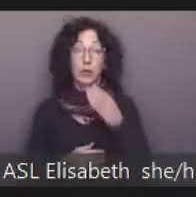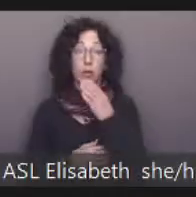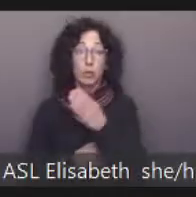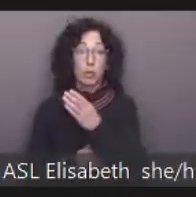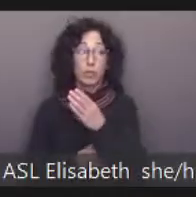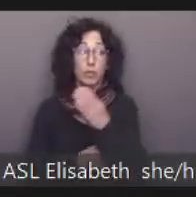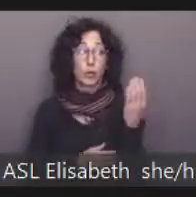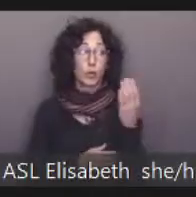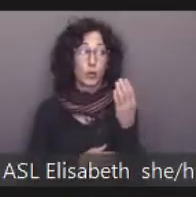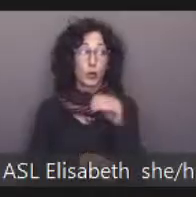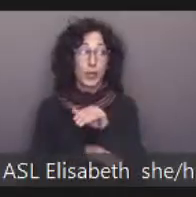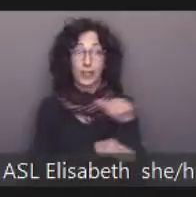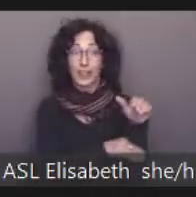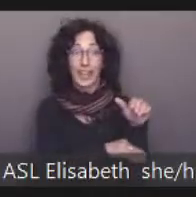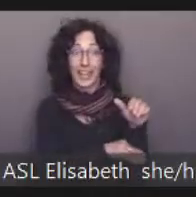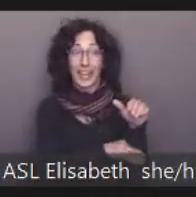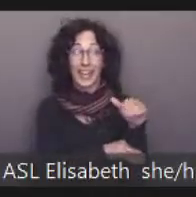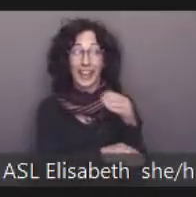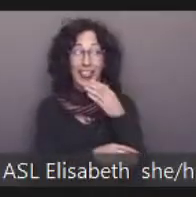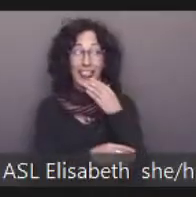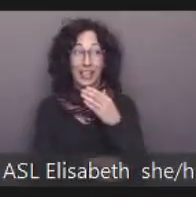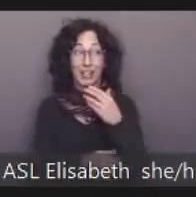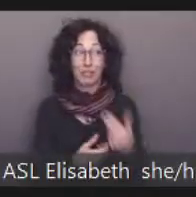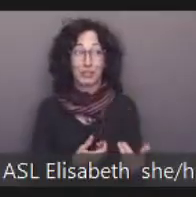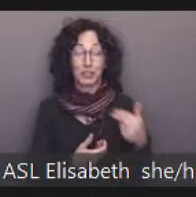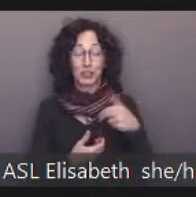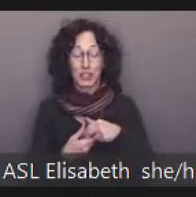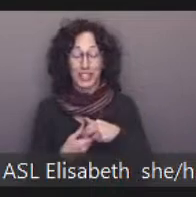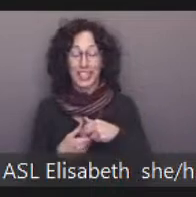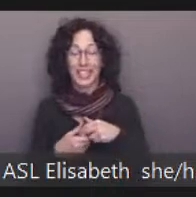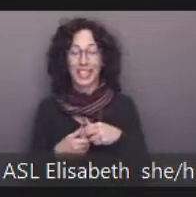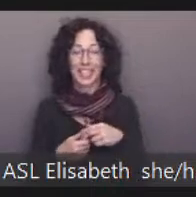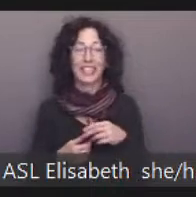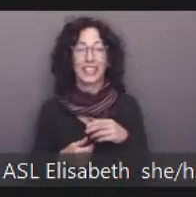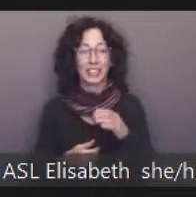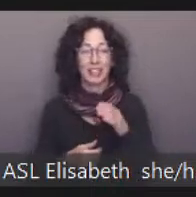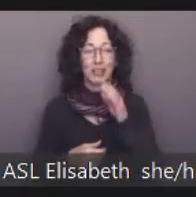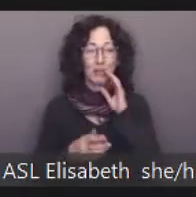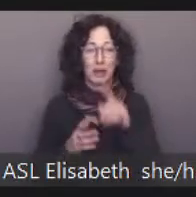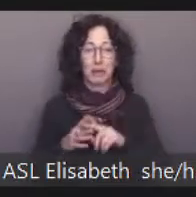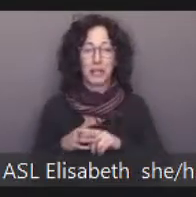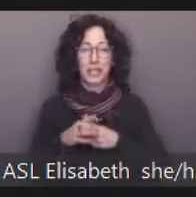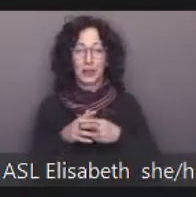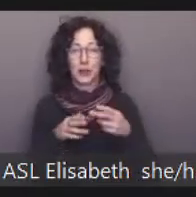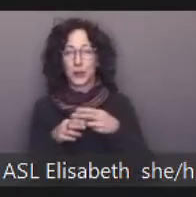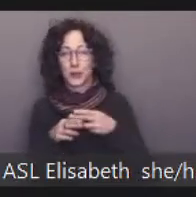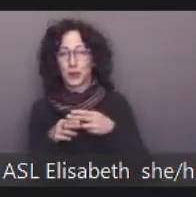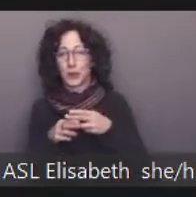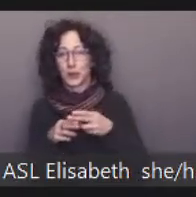or good evening, everyone. Thank you for joining. We will begin this shortly.